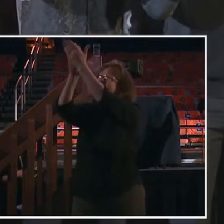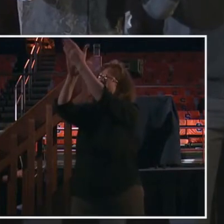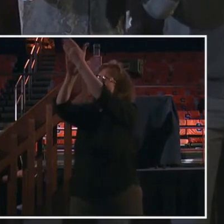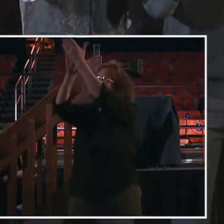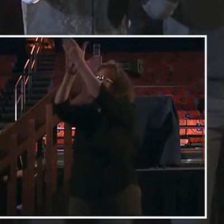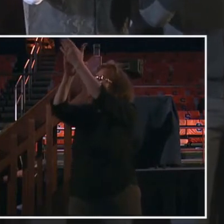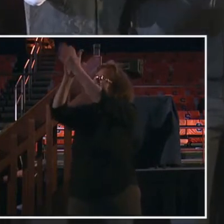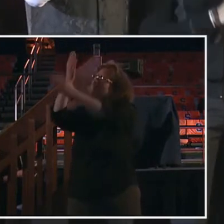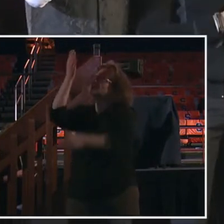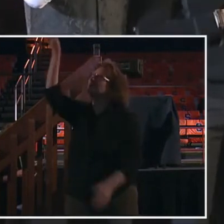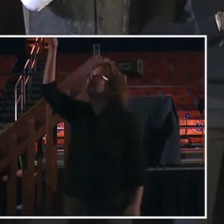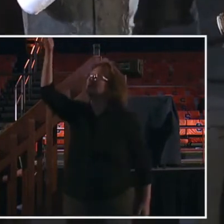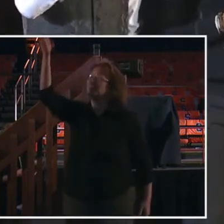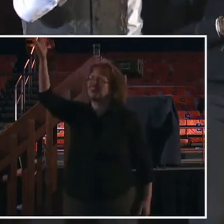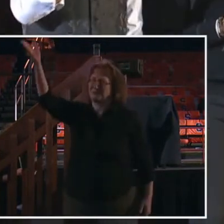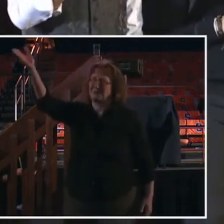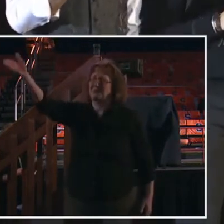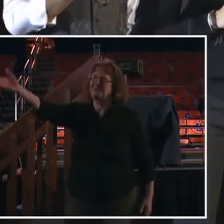praise.